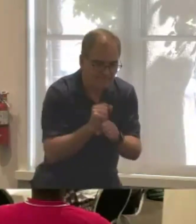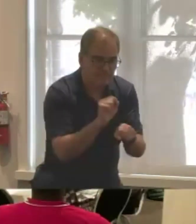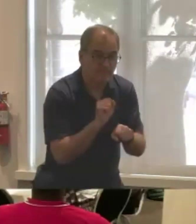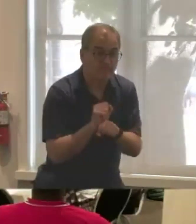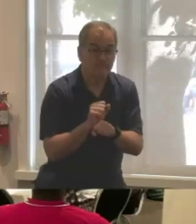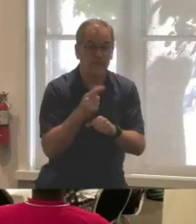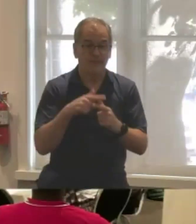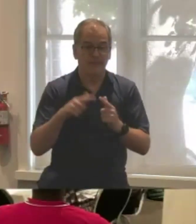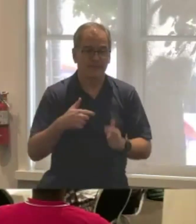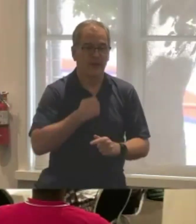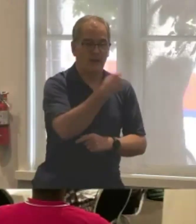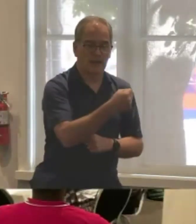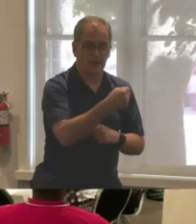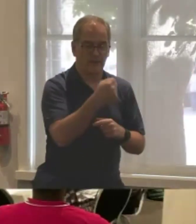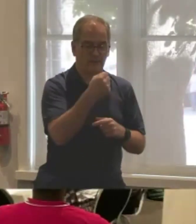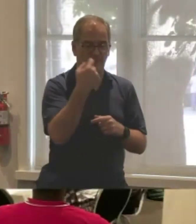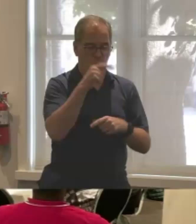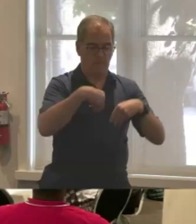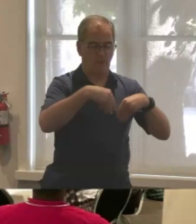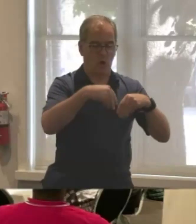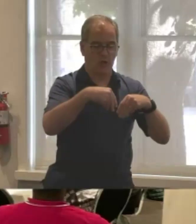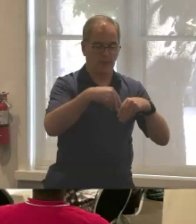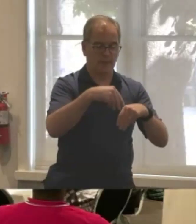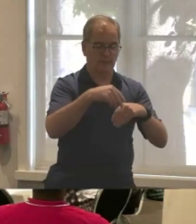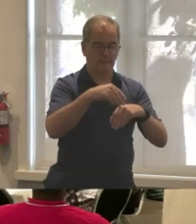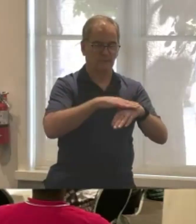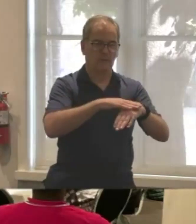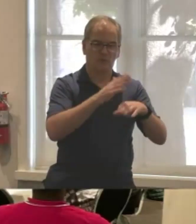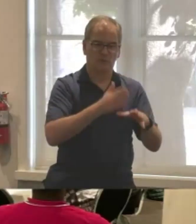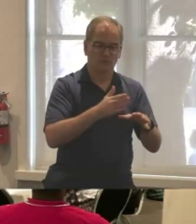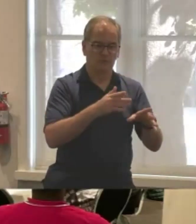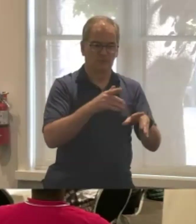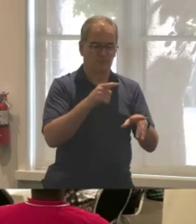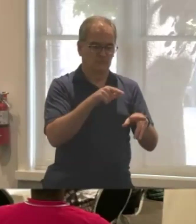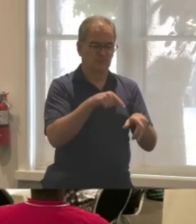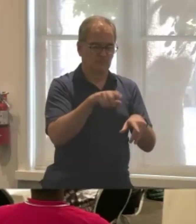Torpedo Marketing. But after the pandemic, something changed.